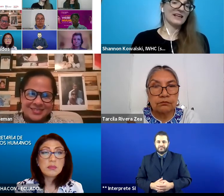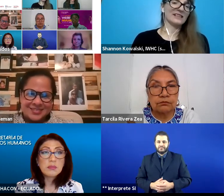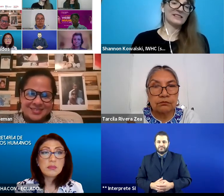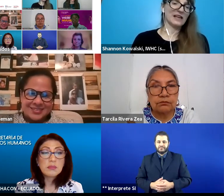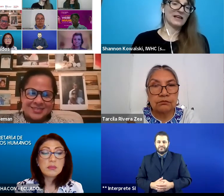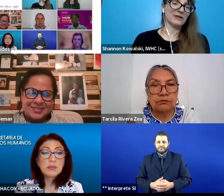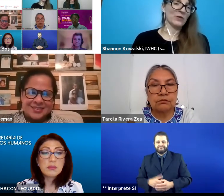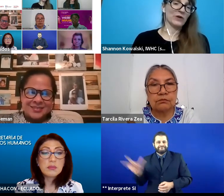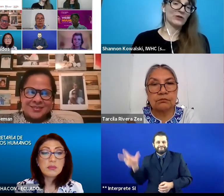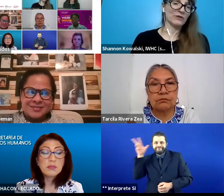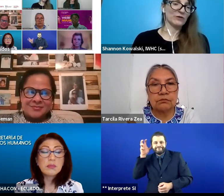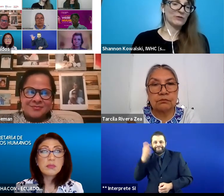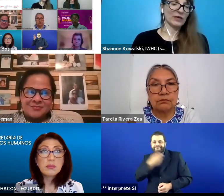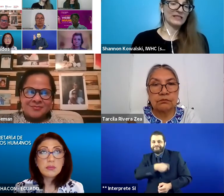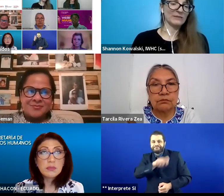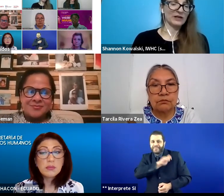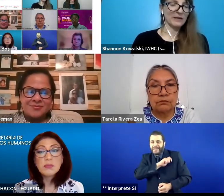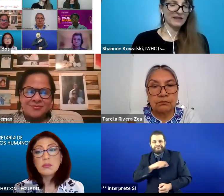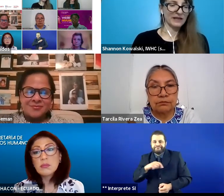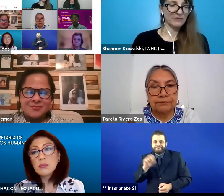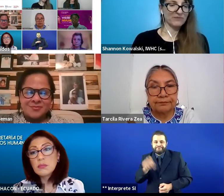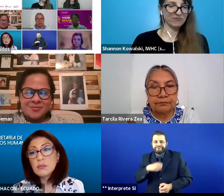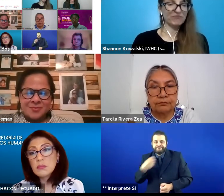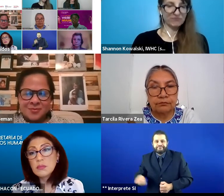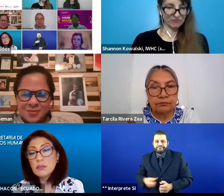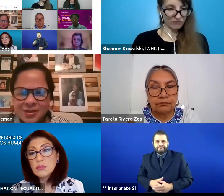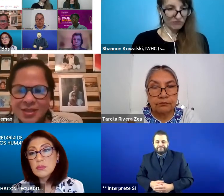in English, you know, one or two of those points? I'm sorry about that.